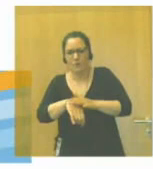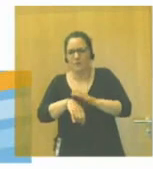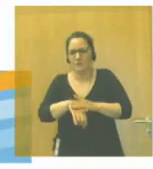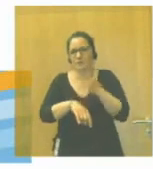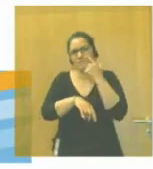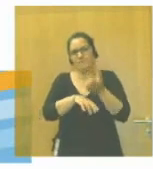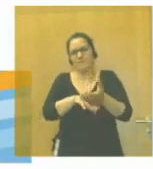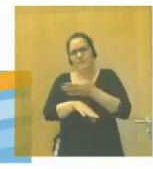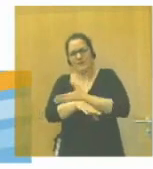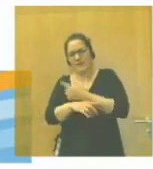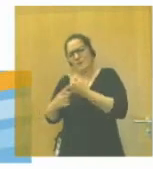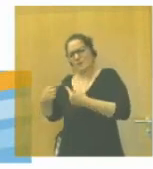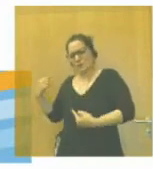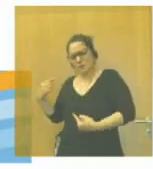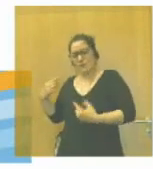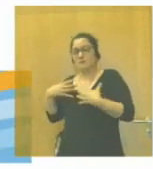want.